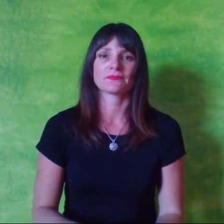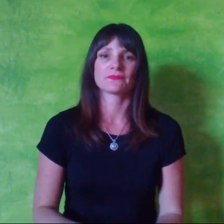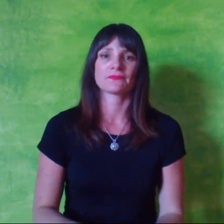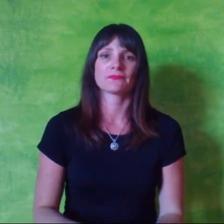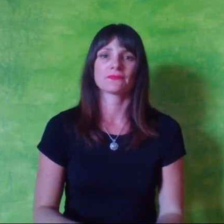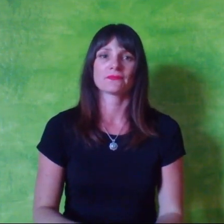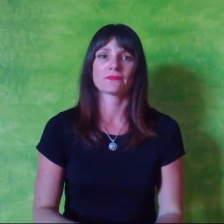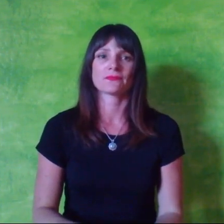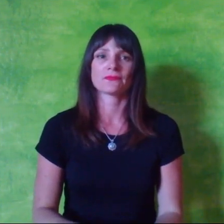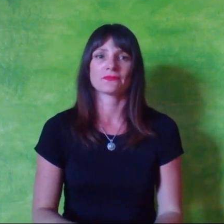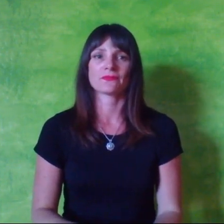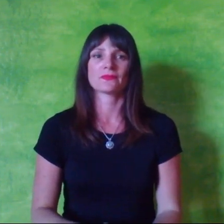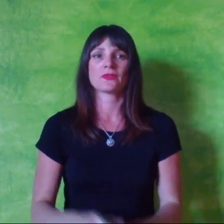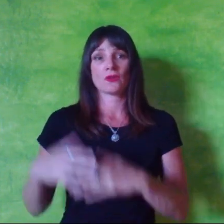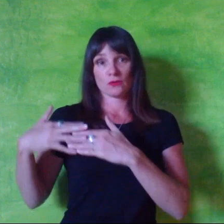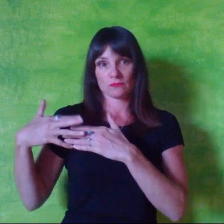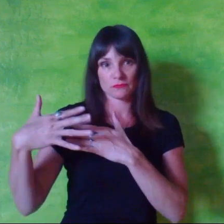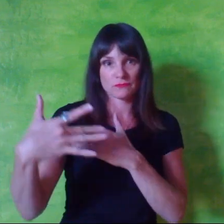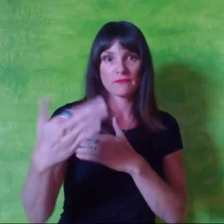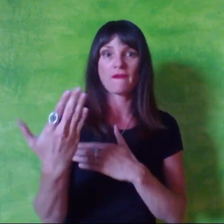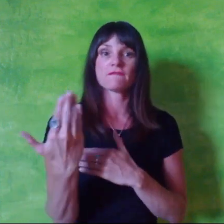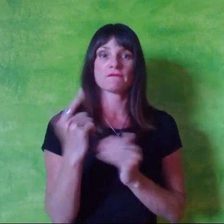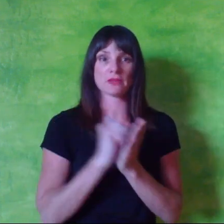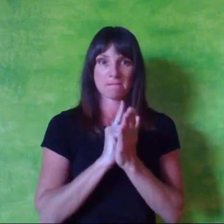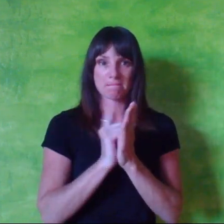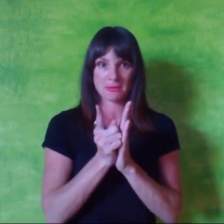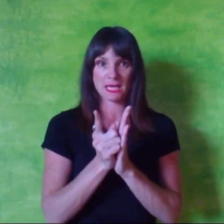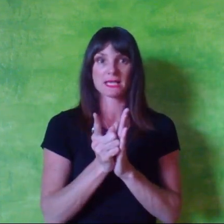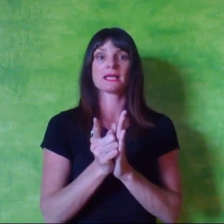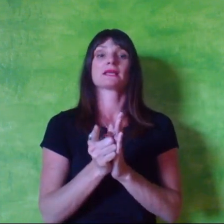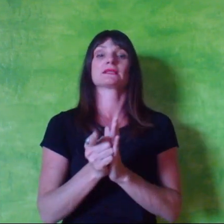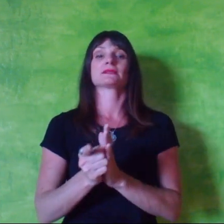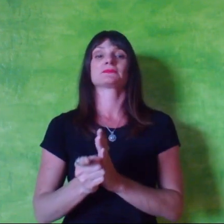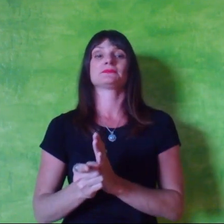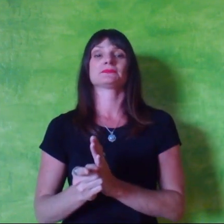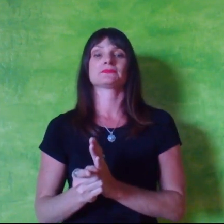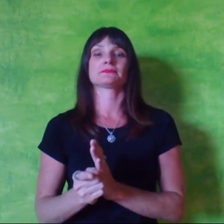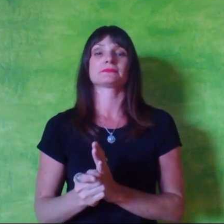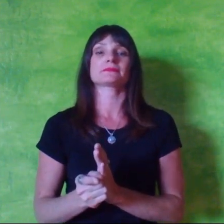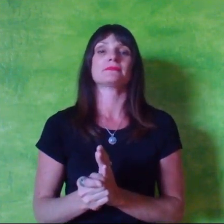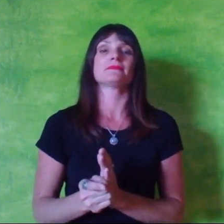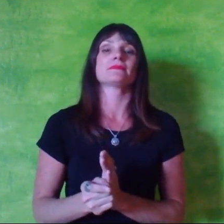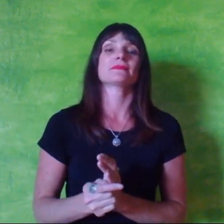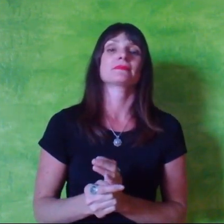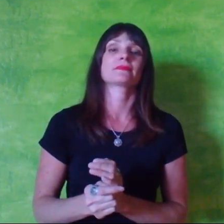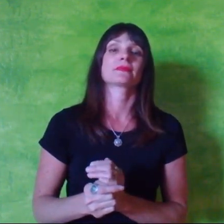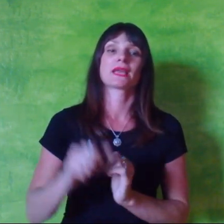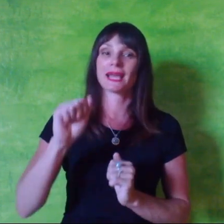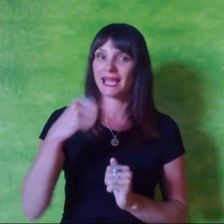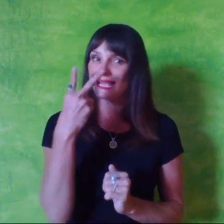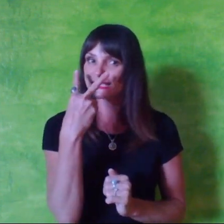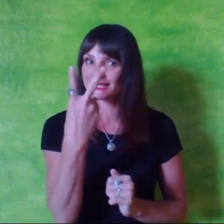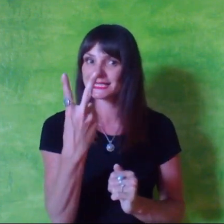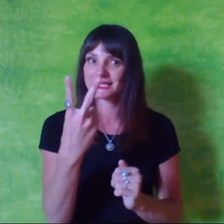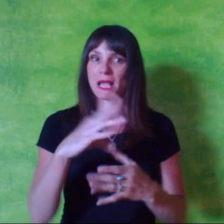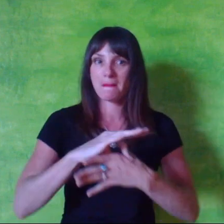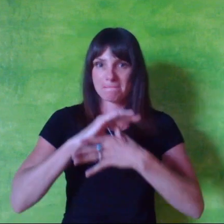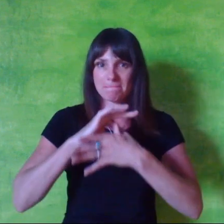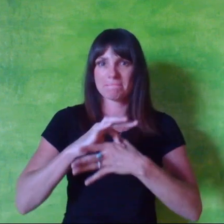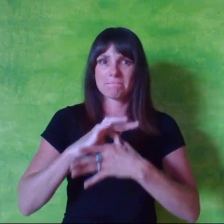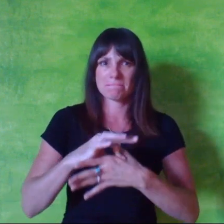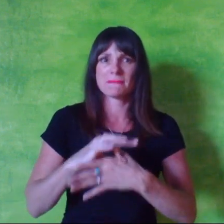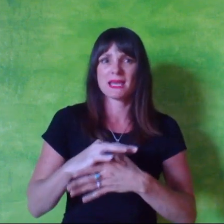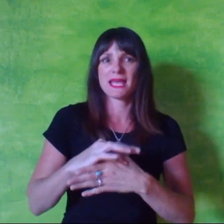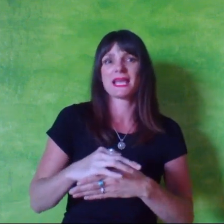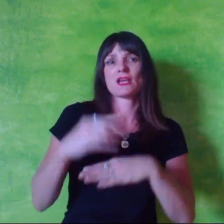can see, the meat's got a nice bark all around it. It's still a little wet right here in the middle, so it